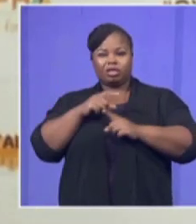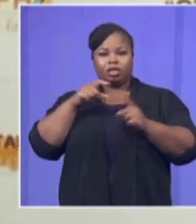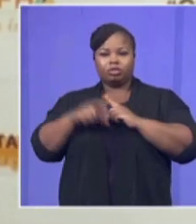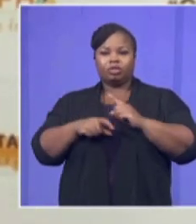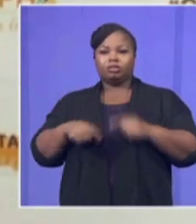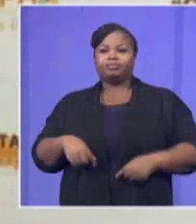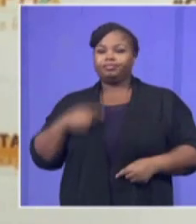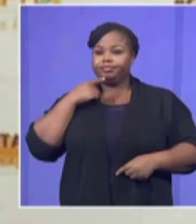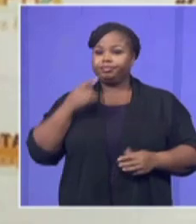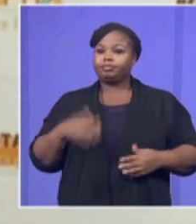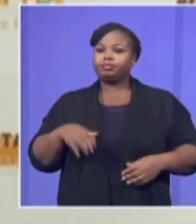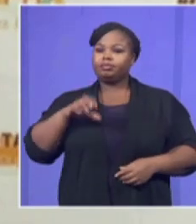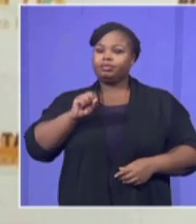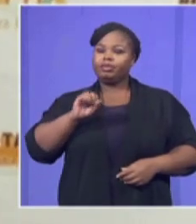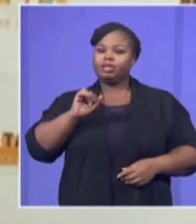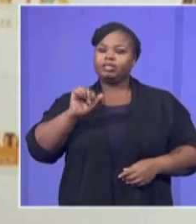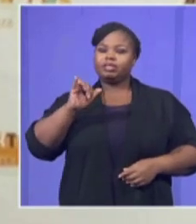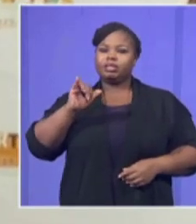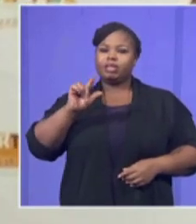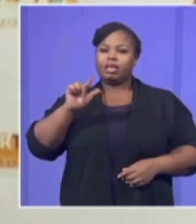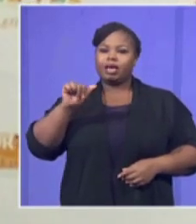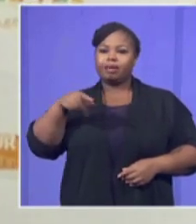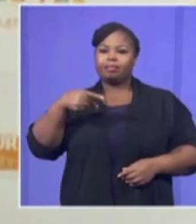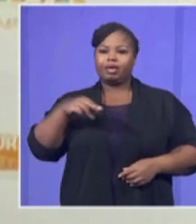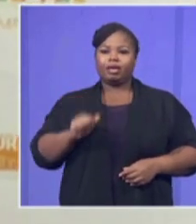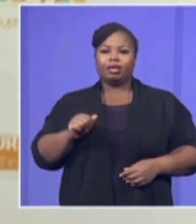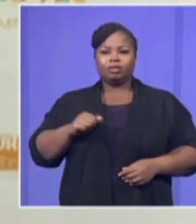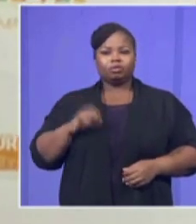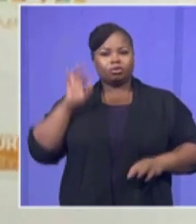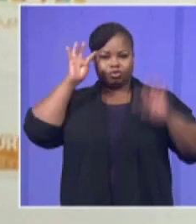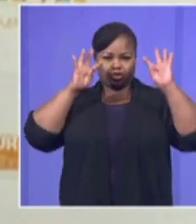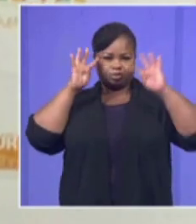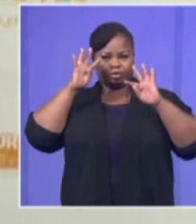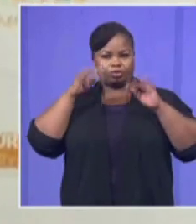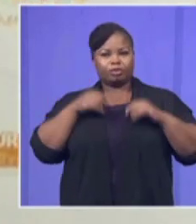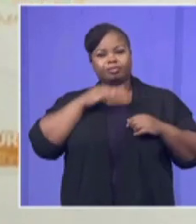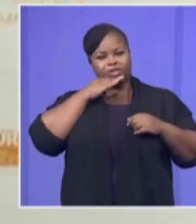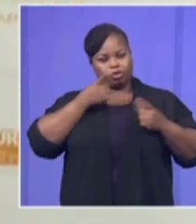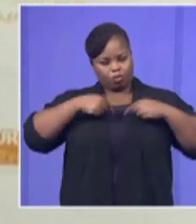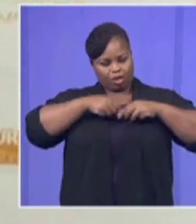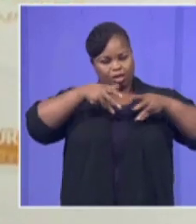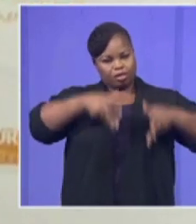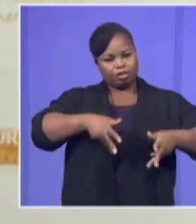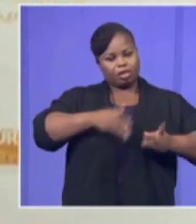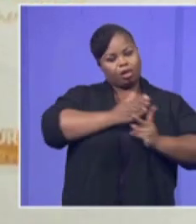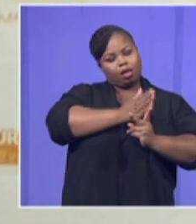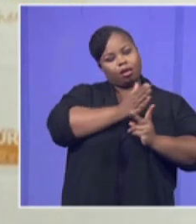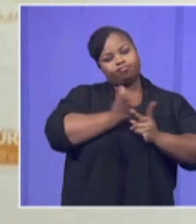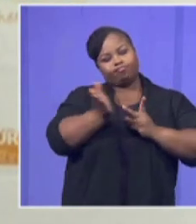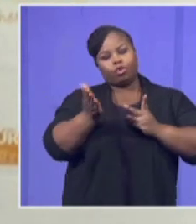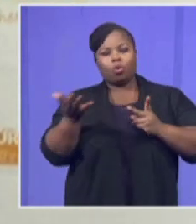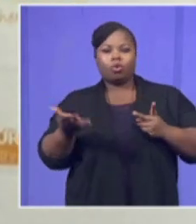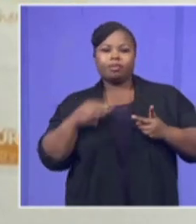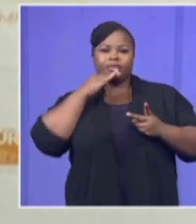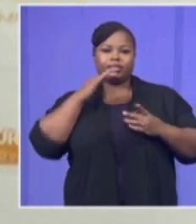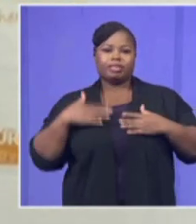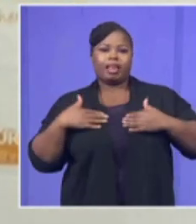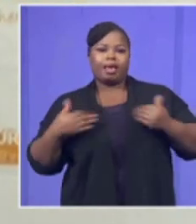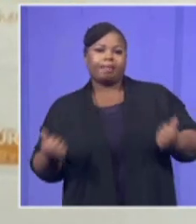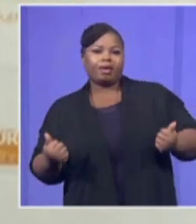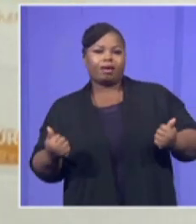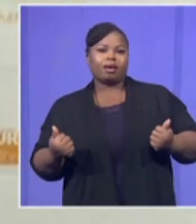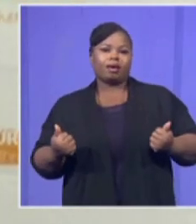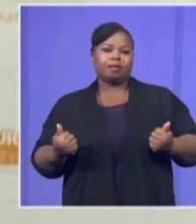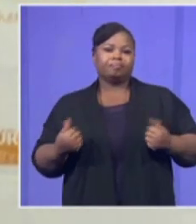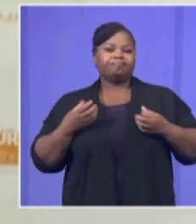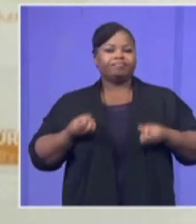Silapha Wellness Initiative, which is, the name is two-pronged. It means we are here for the artists, and also means Silapha, meaning